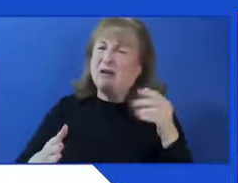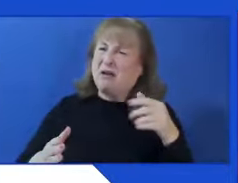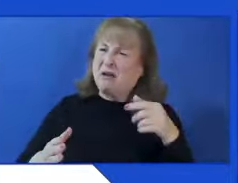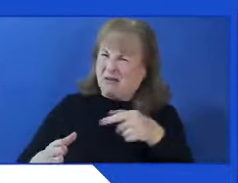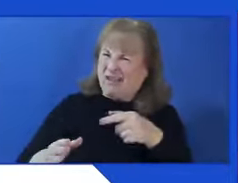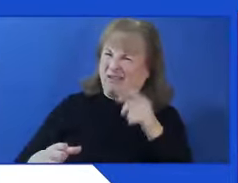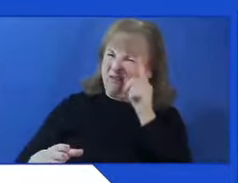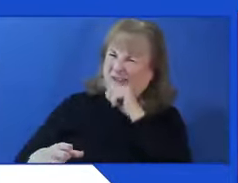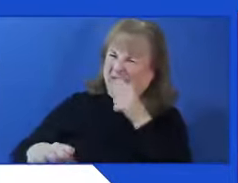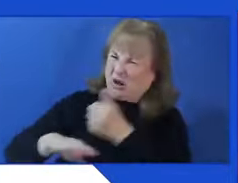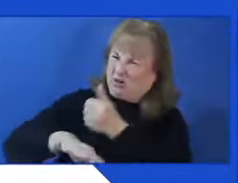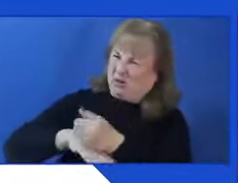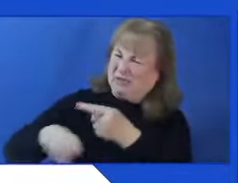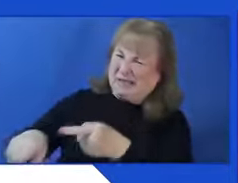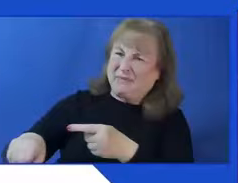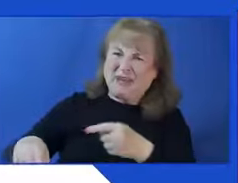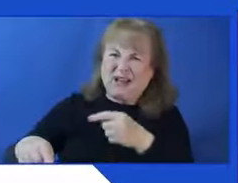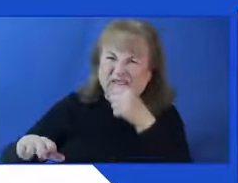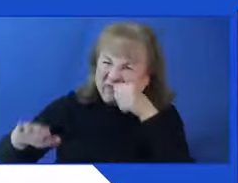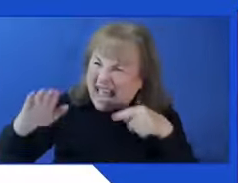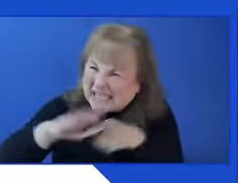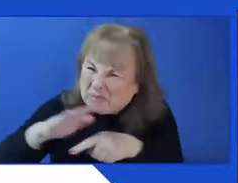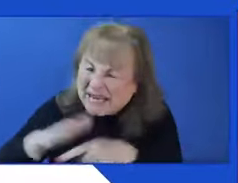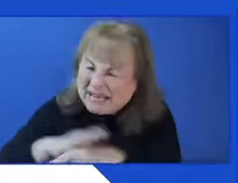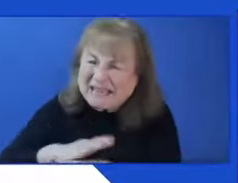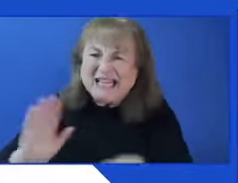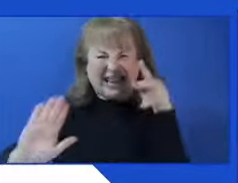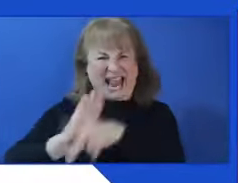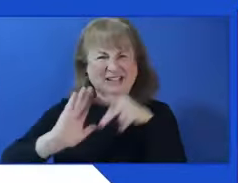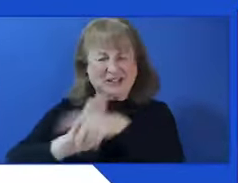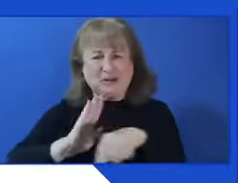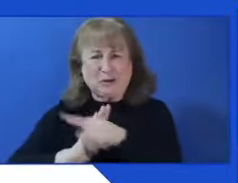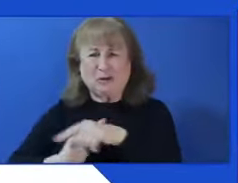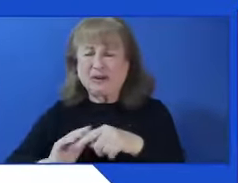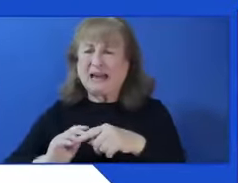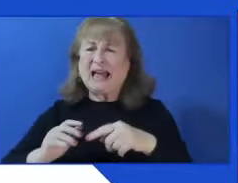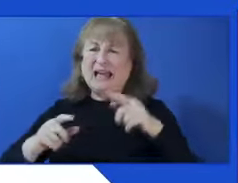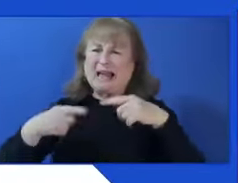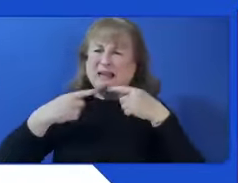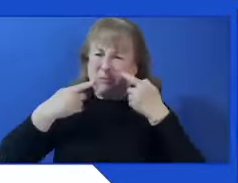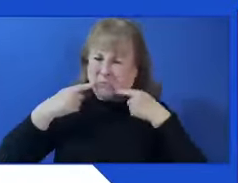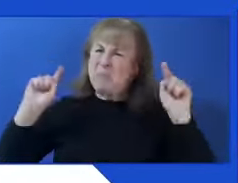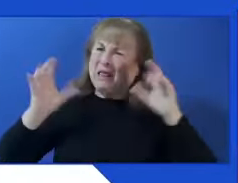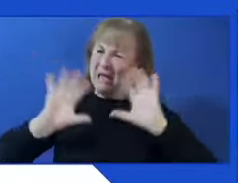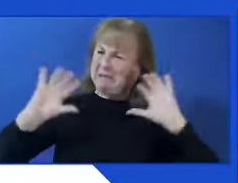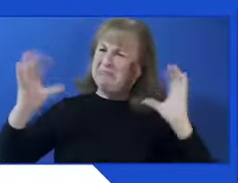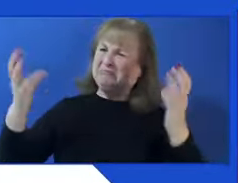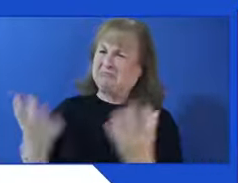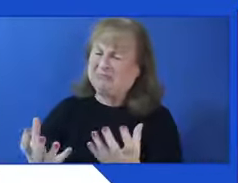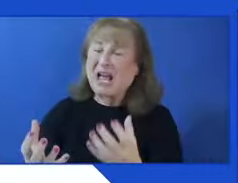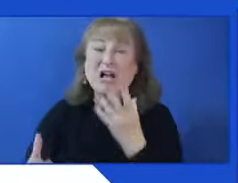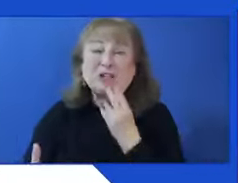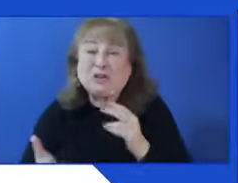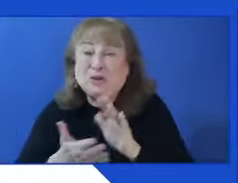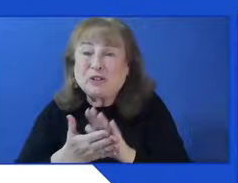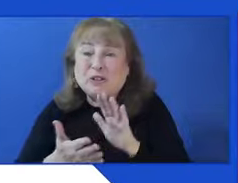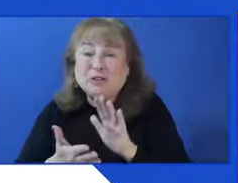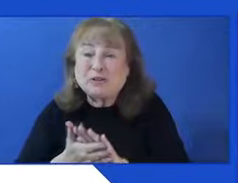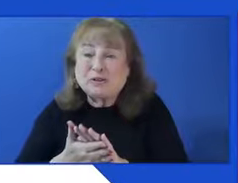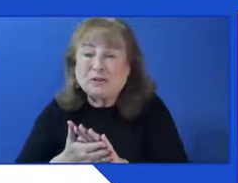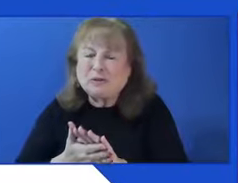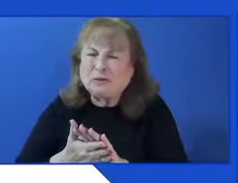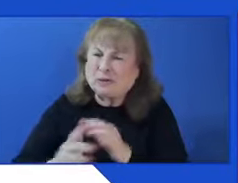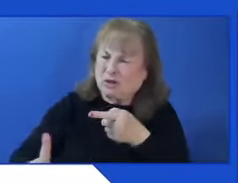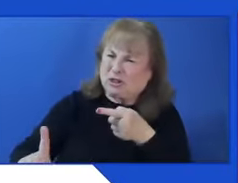of espionage and executed in public squares. Jewish schools were